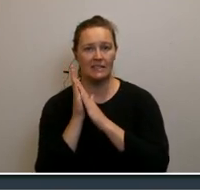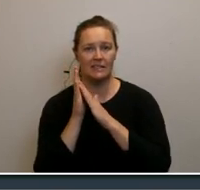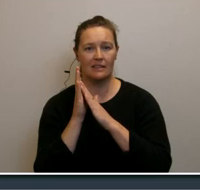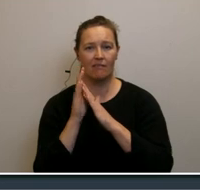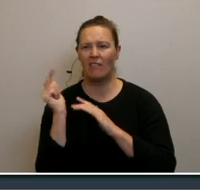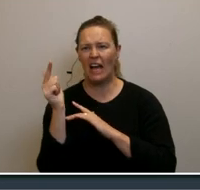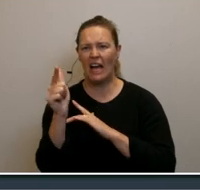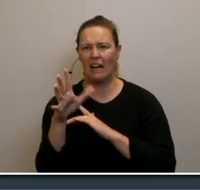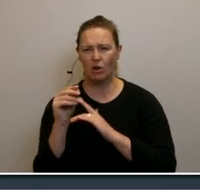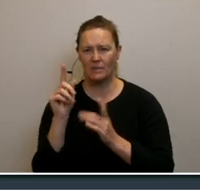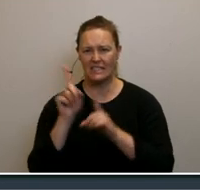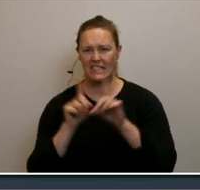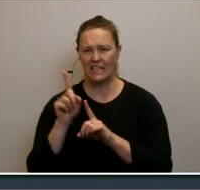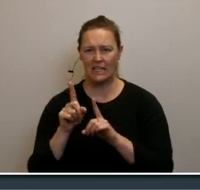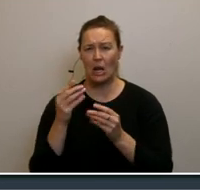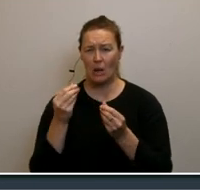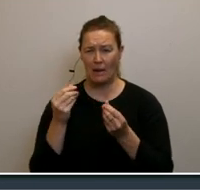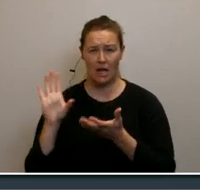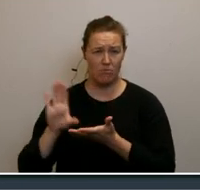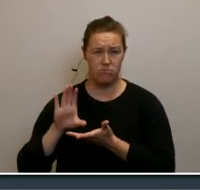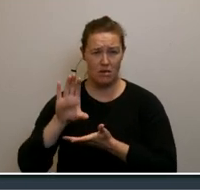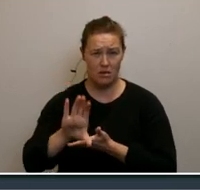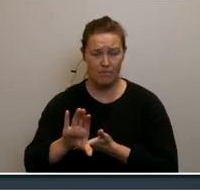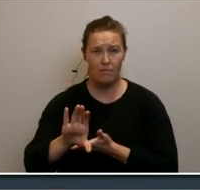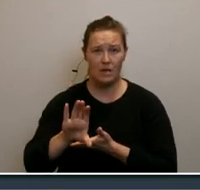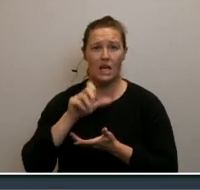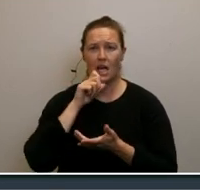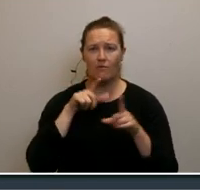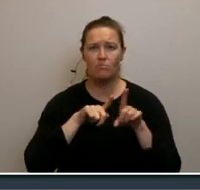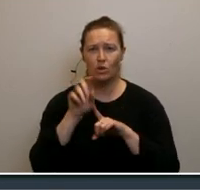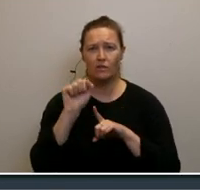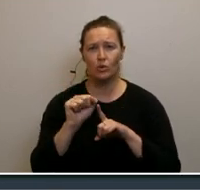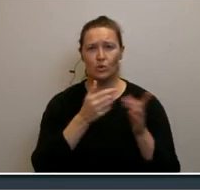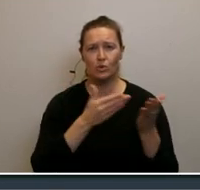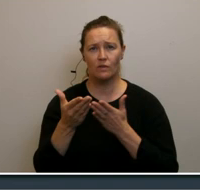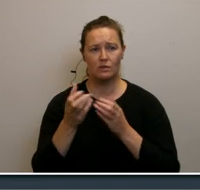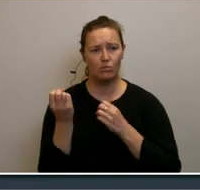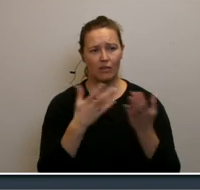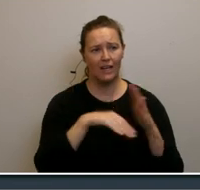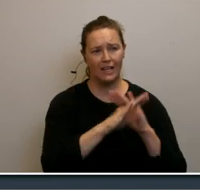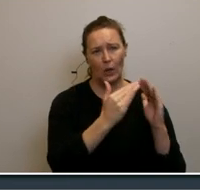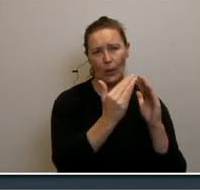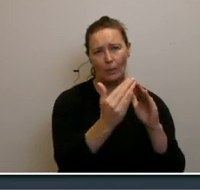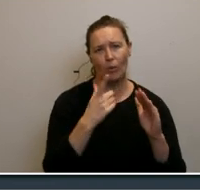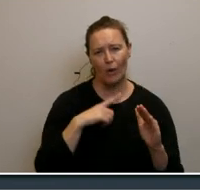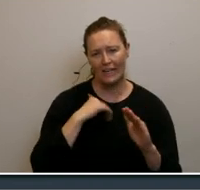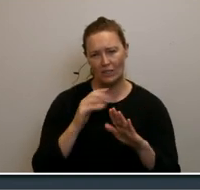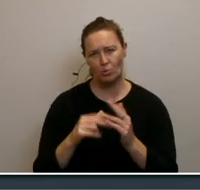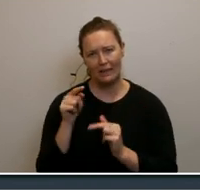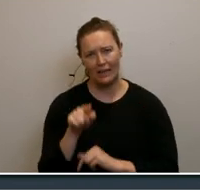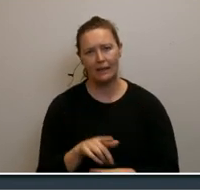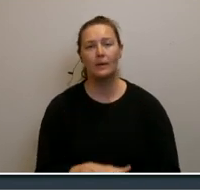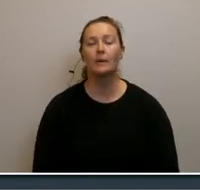country somewhere that's costing a lot of money if most of your services are provided in the homes? Yeah,